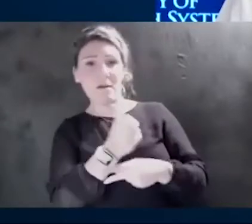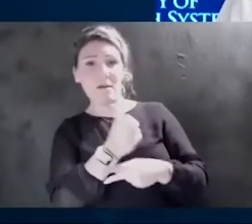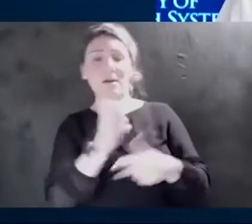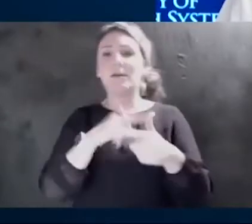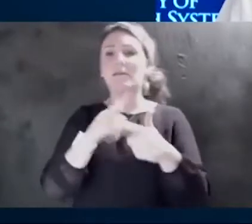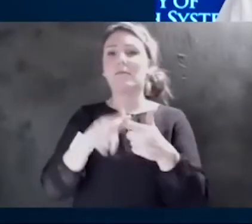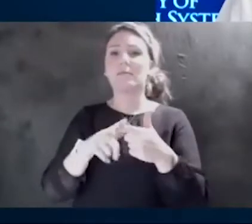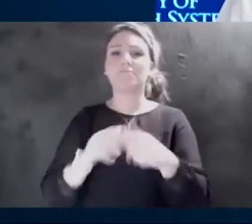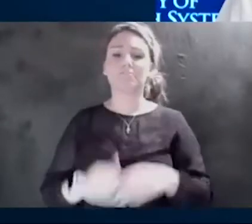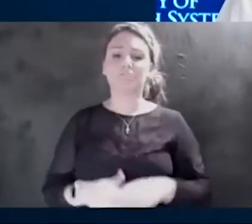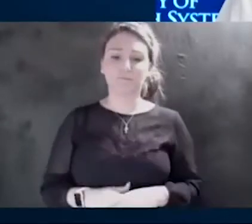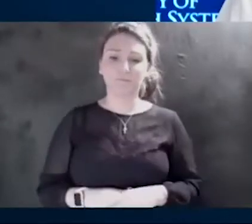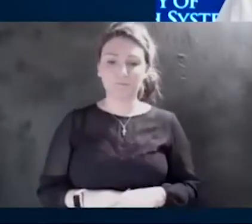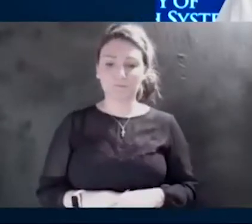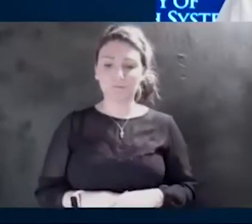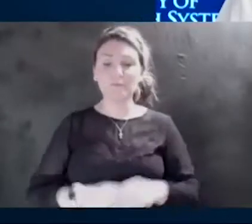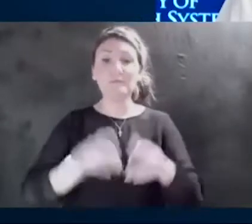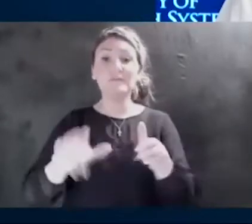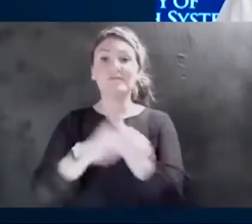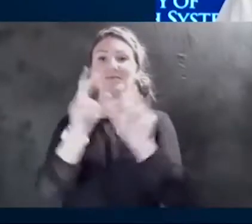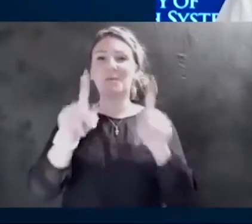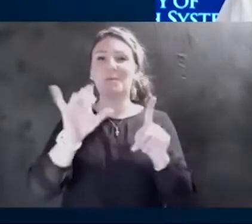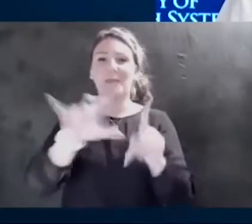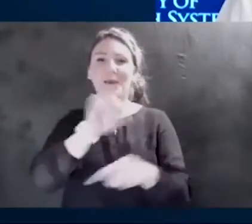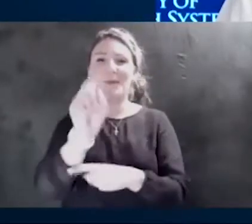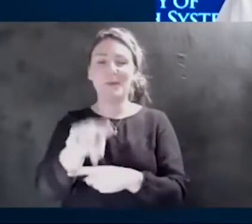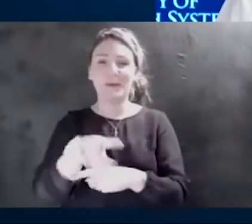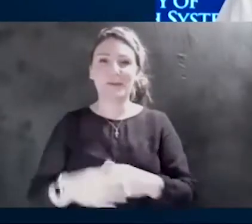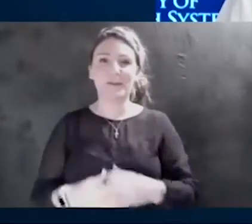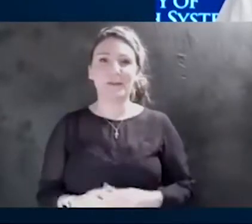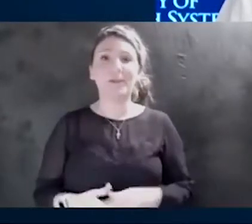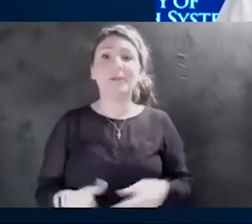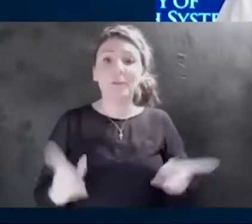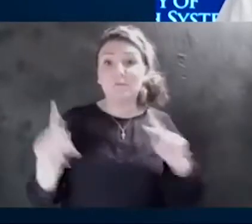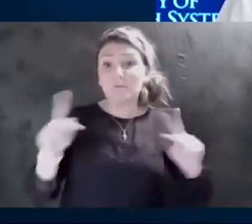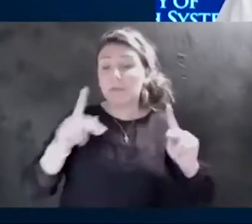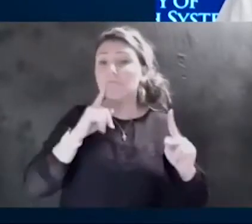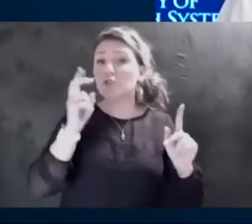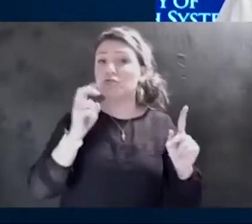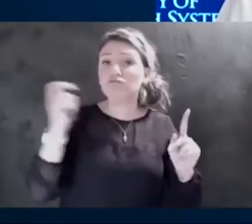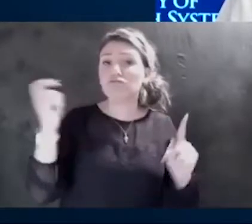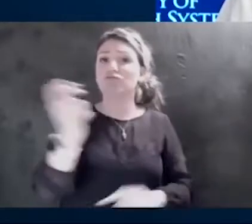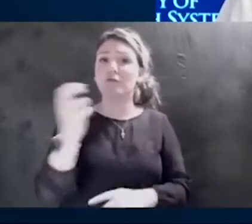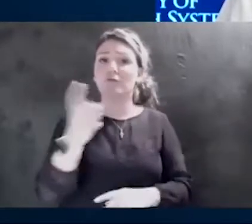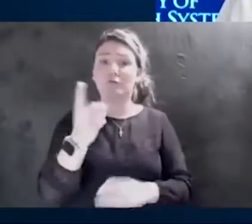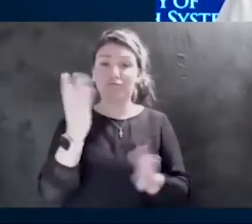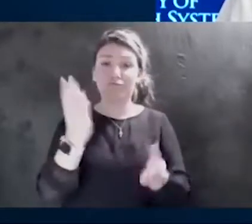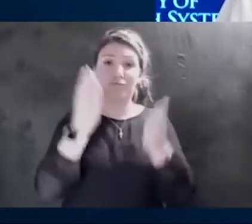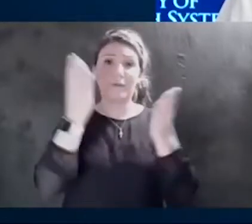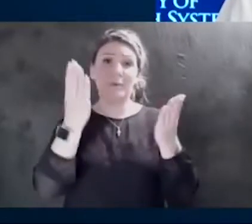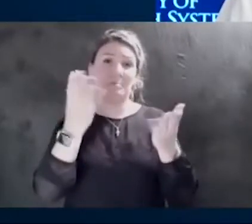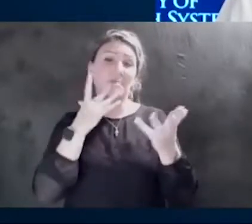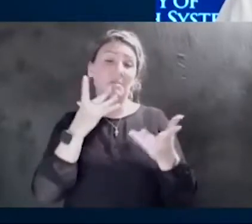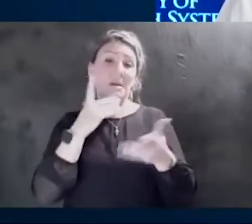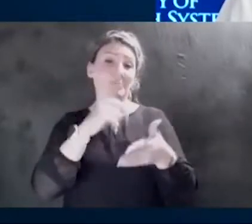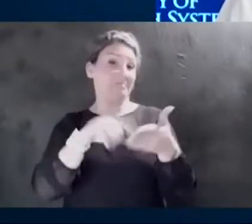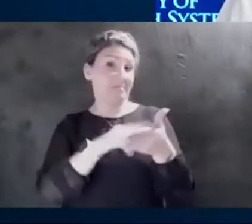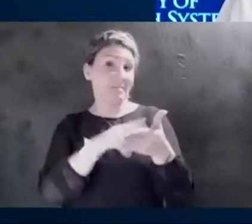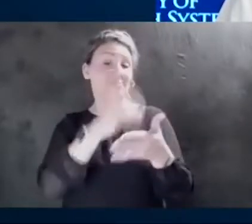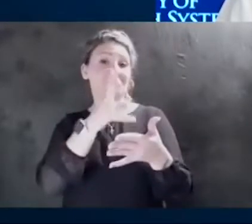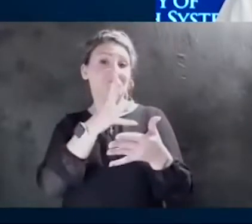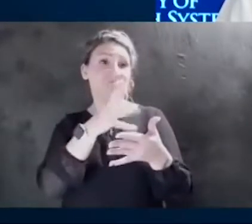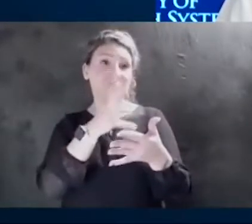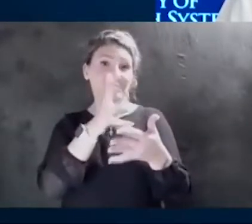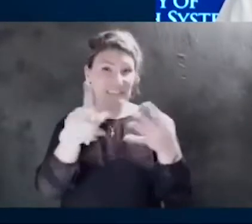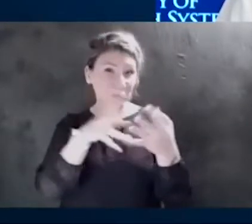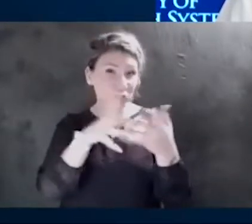to piggyback off of that question, you know, for people who are traveling, do you recommend they reschedule travel plans? What are your